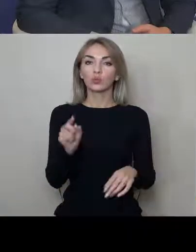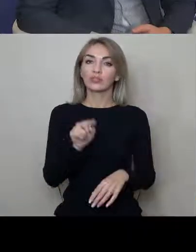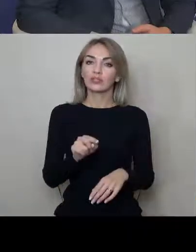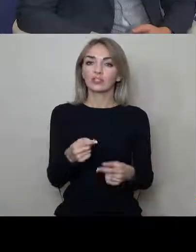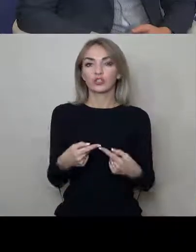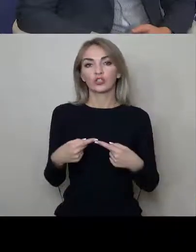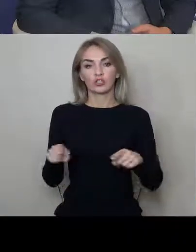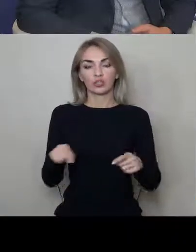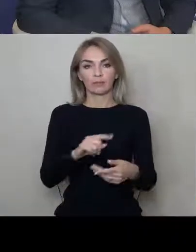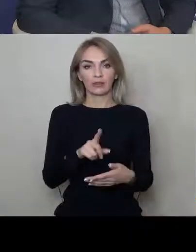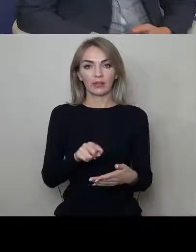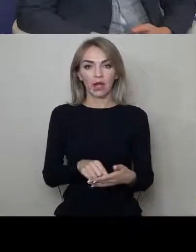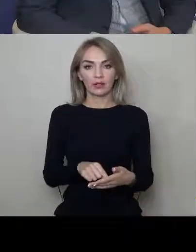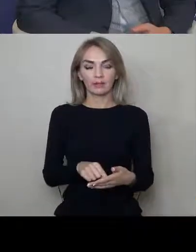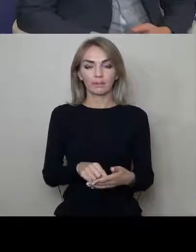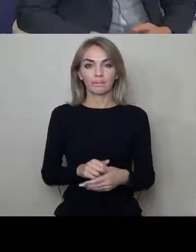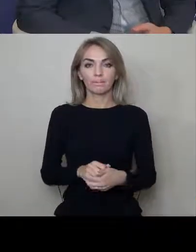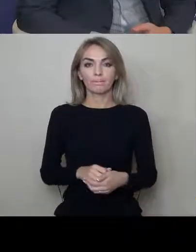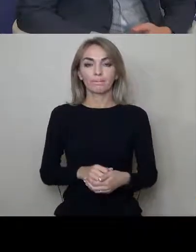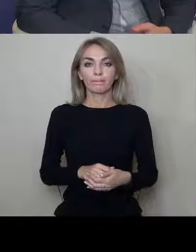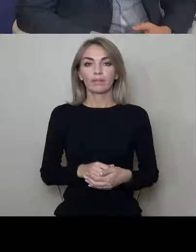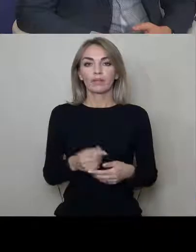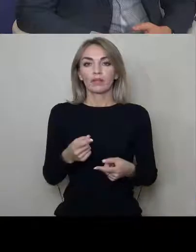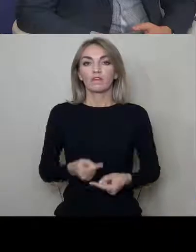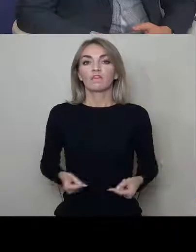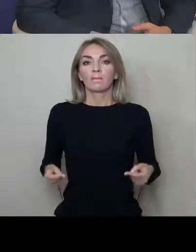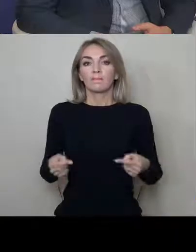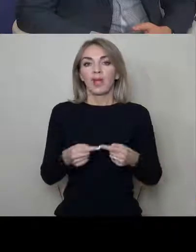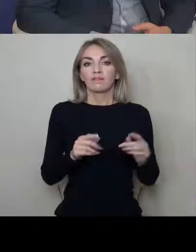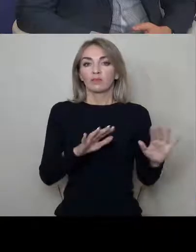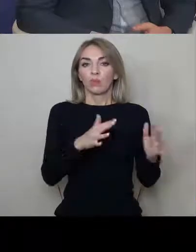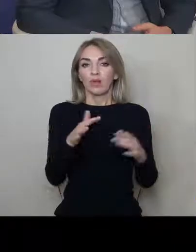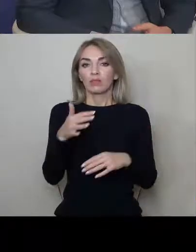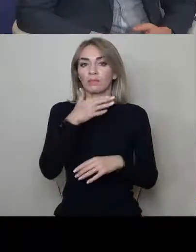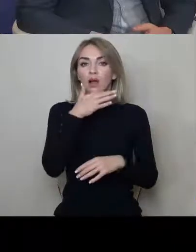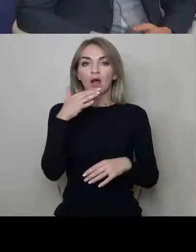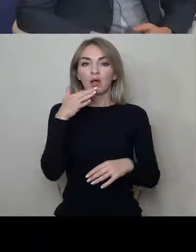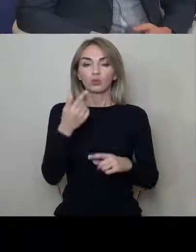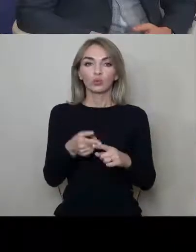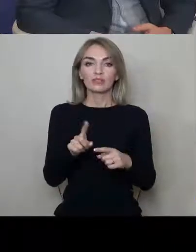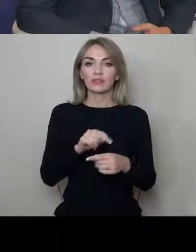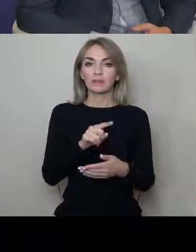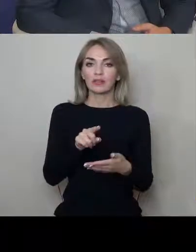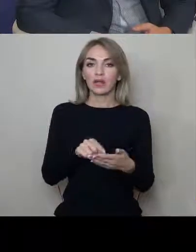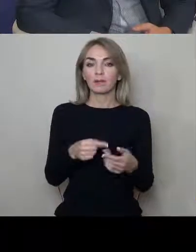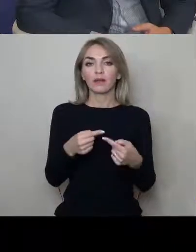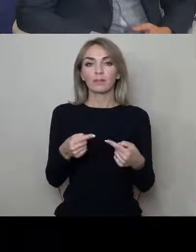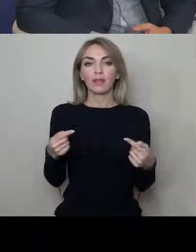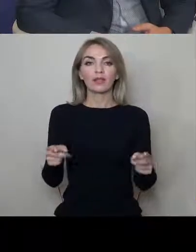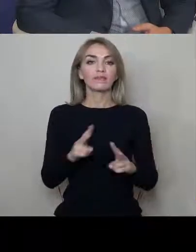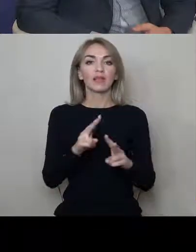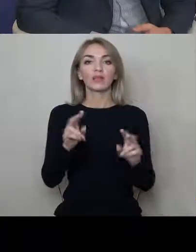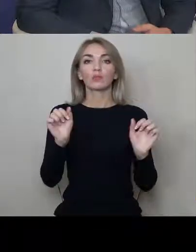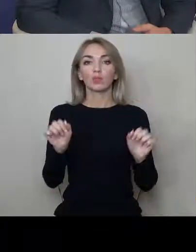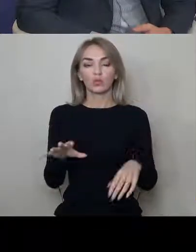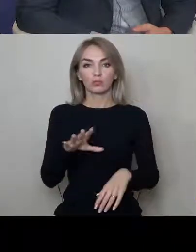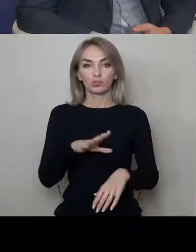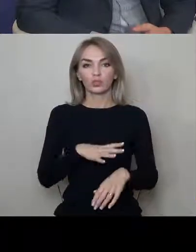to handle the submitted issues. At some stage, a lot of